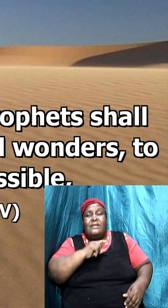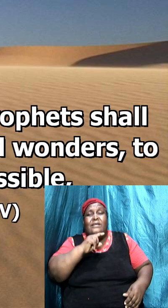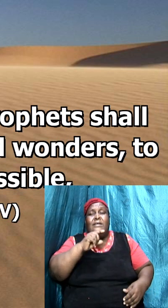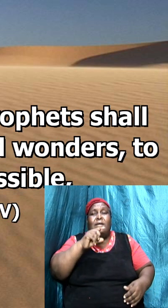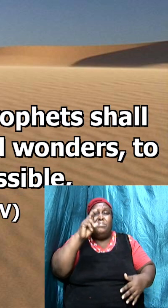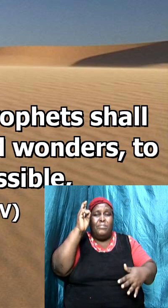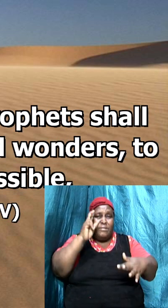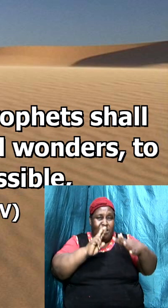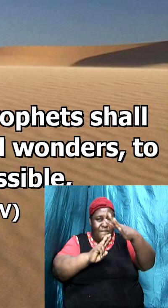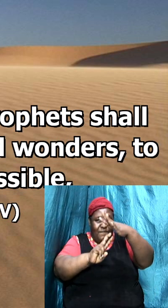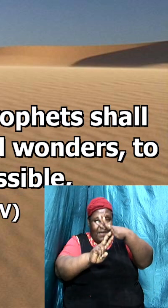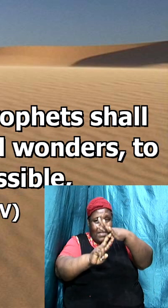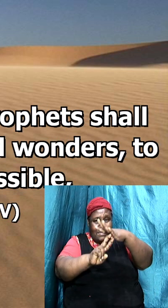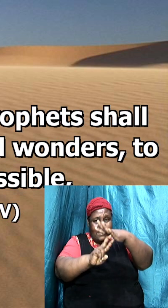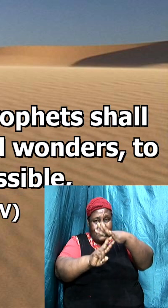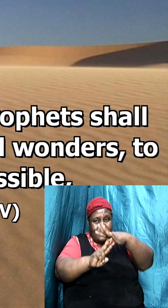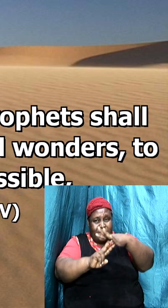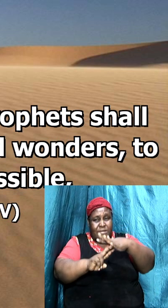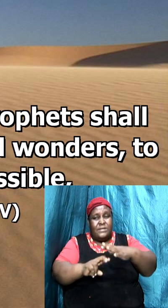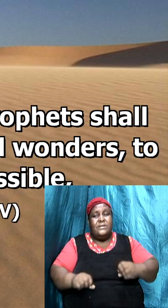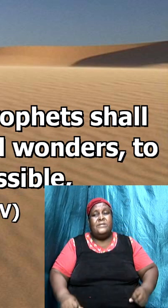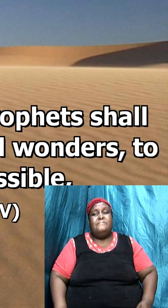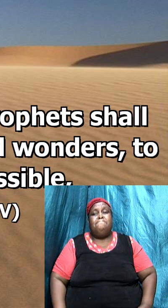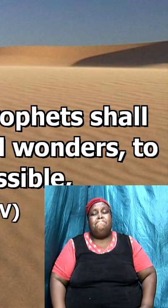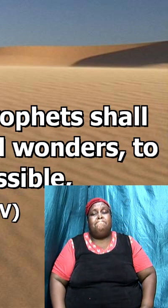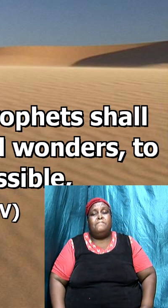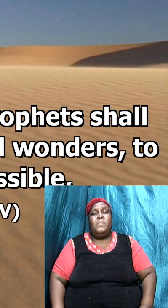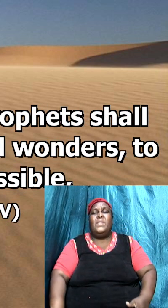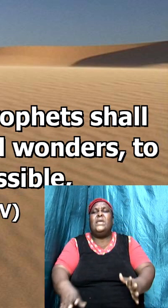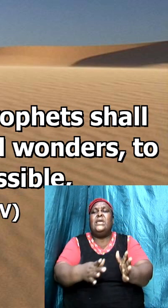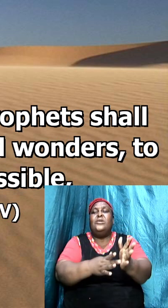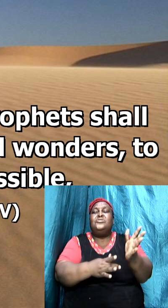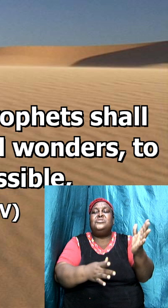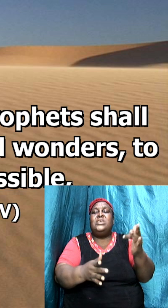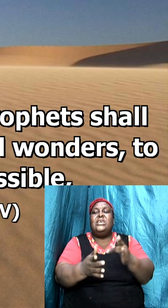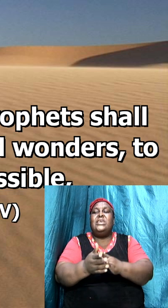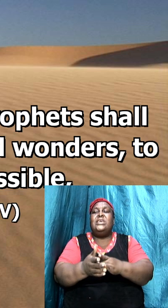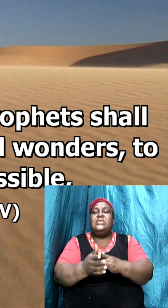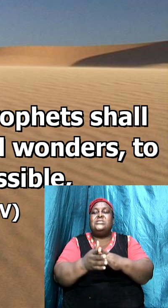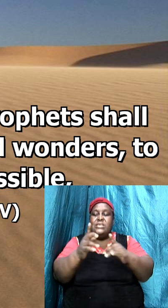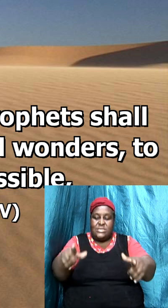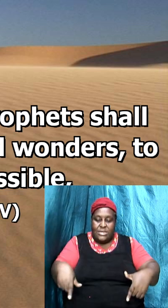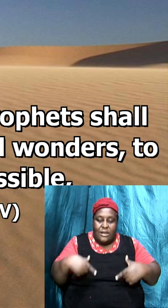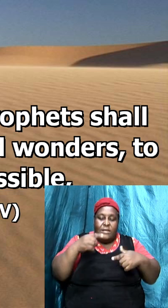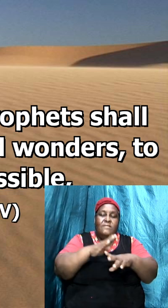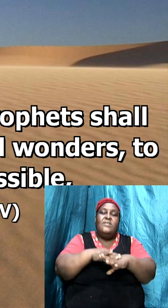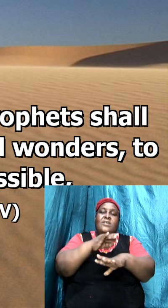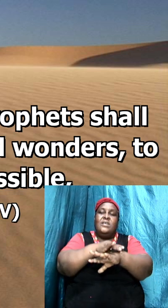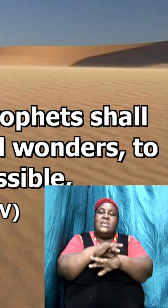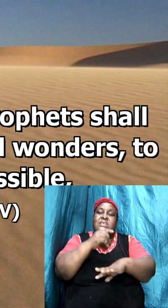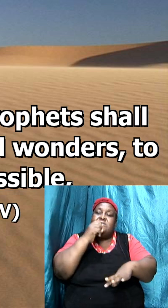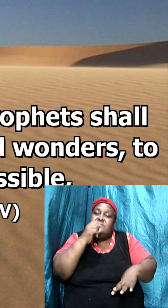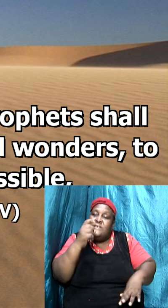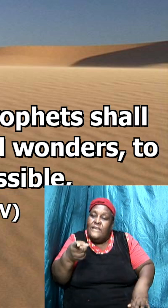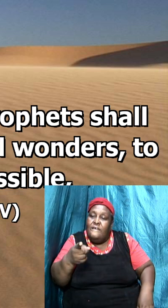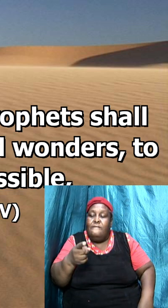Don't in the introduction, that is what I was saying to you. Jesus, when he walked the earth, said